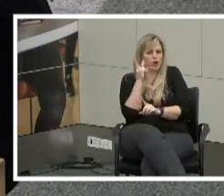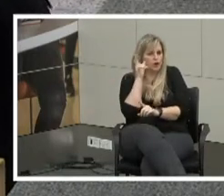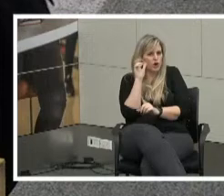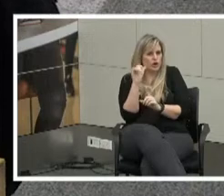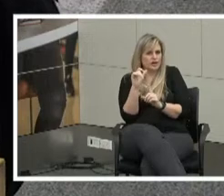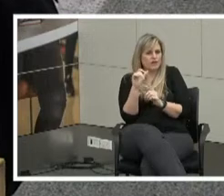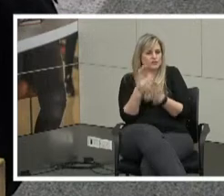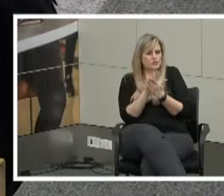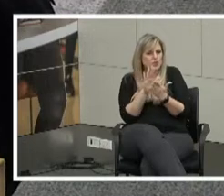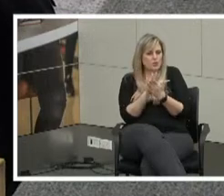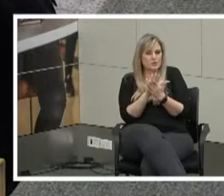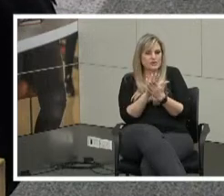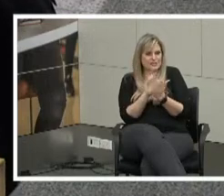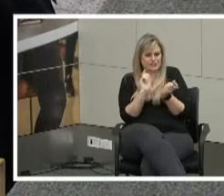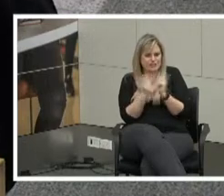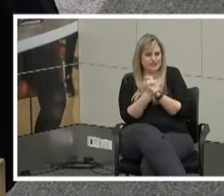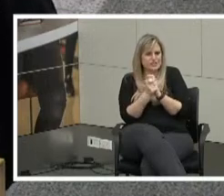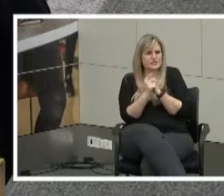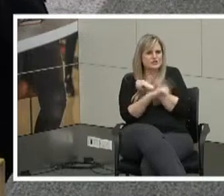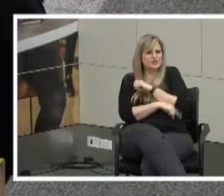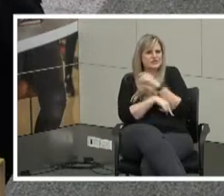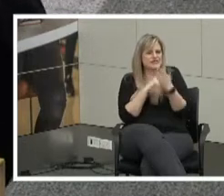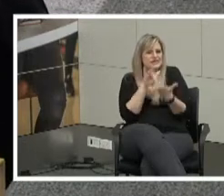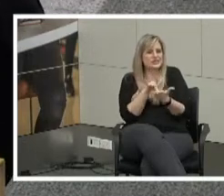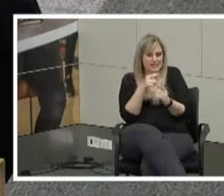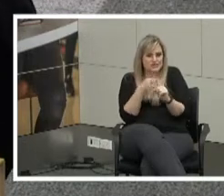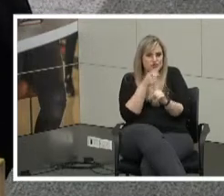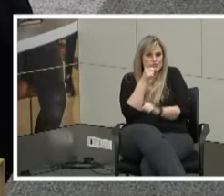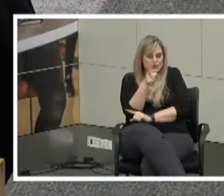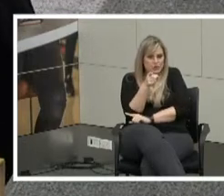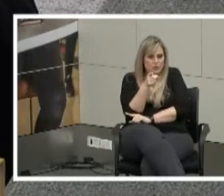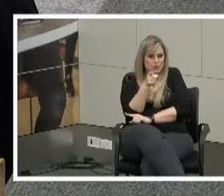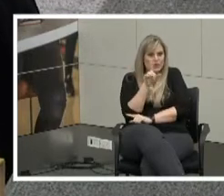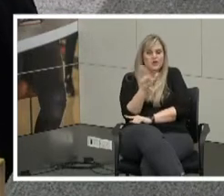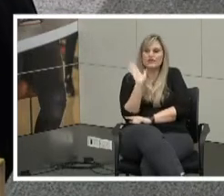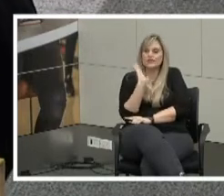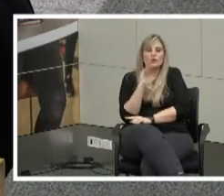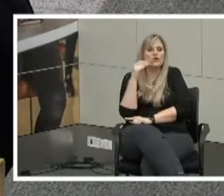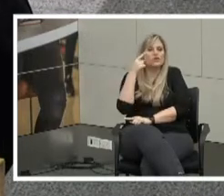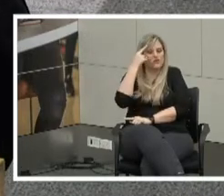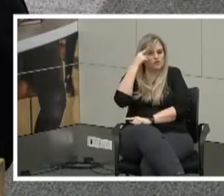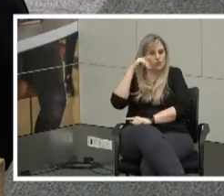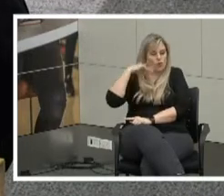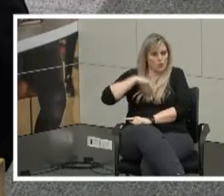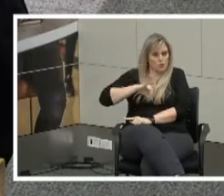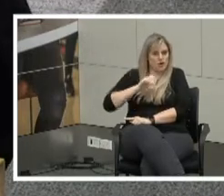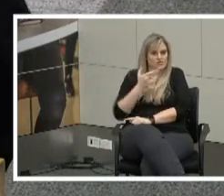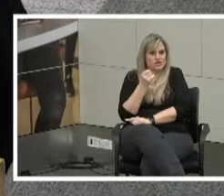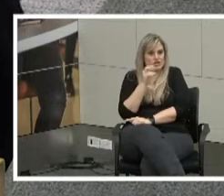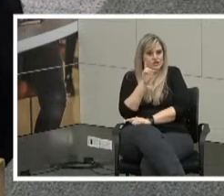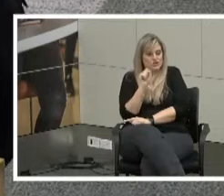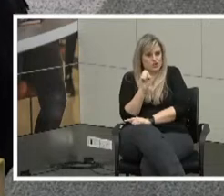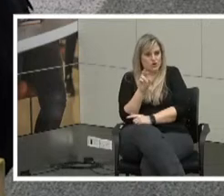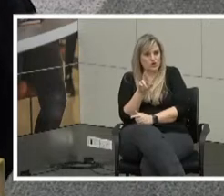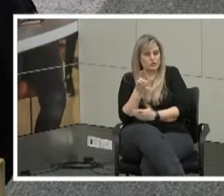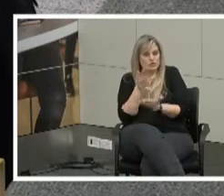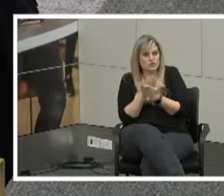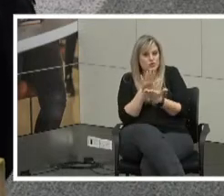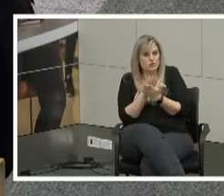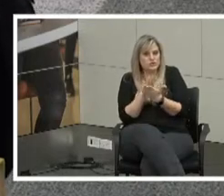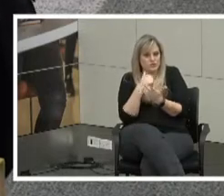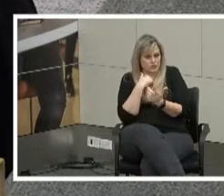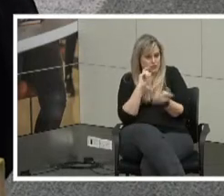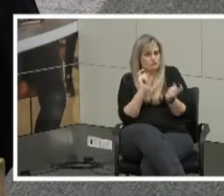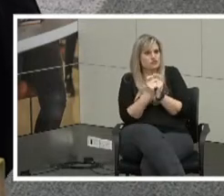their libraries into detention centers and that actually comes from you at one of your for-profit making charter schools now you promptly reversed